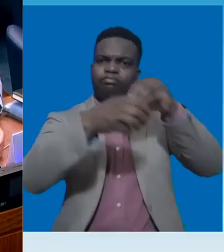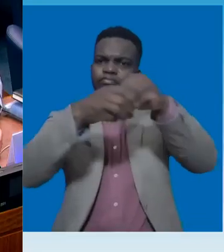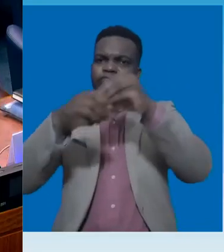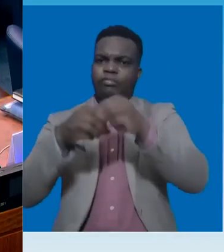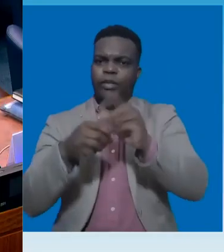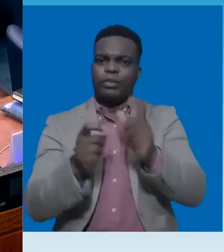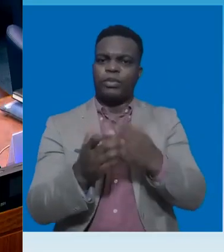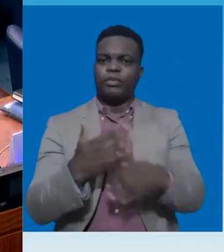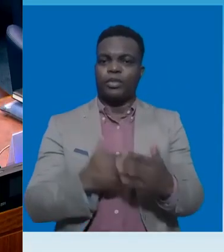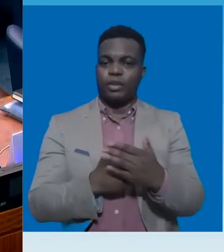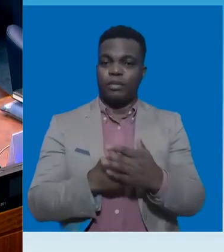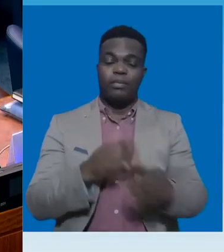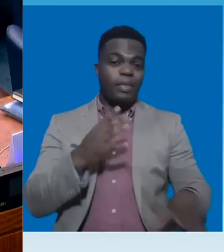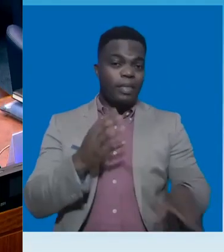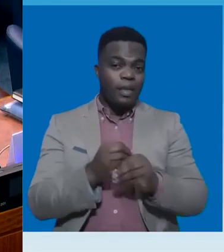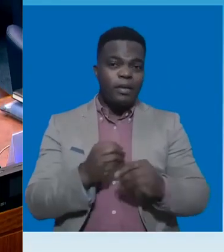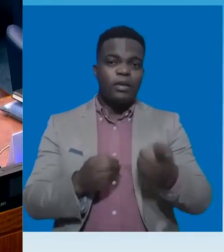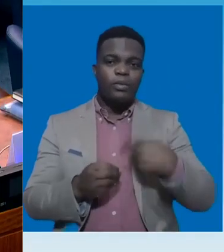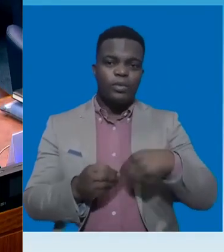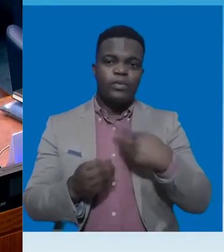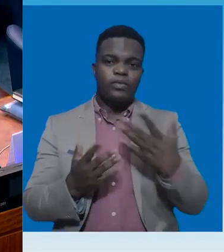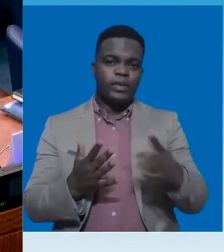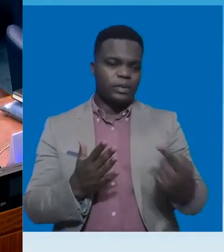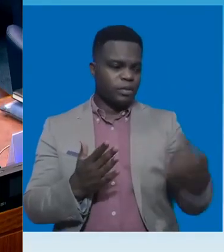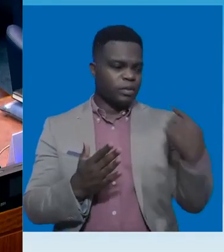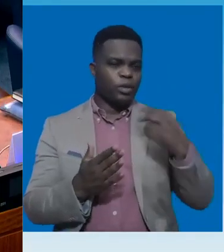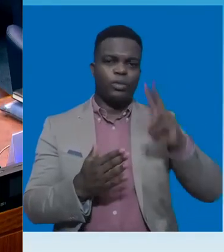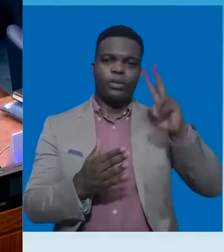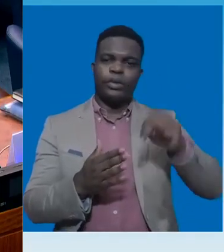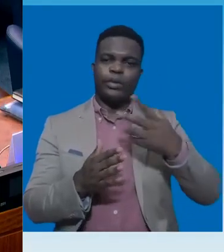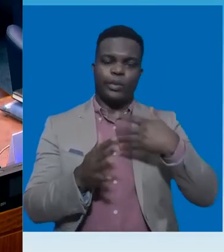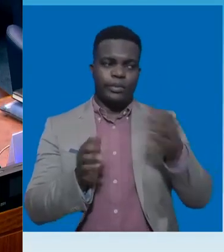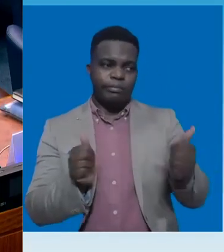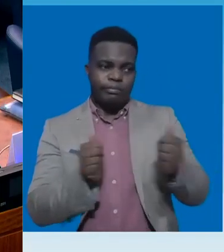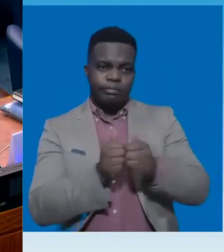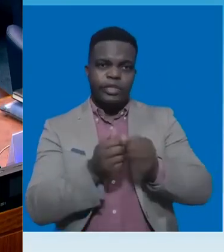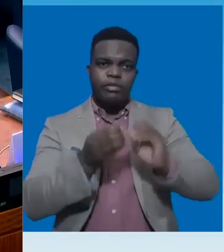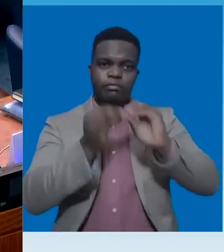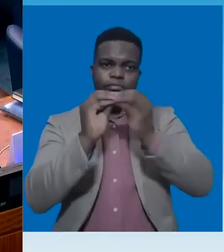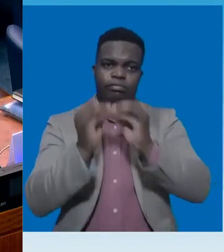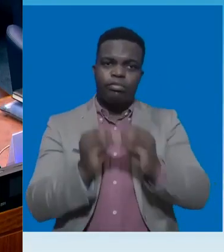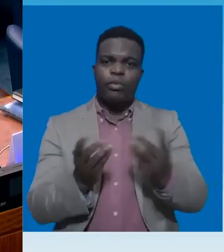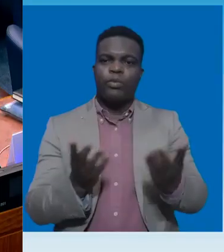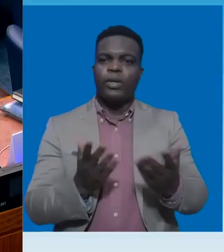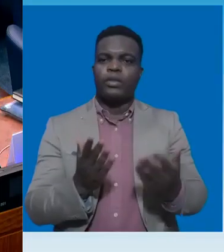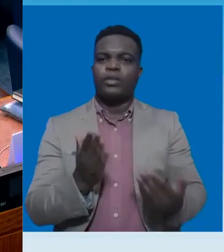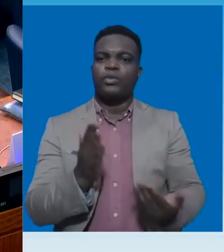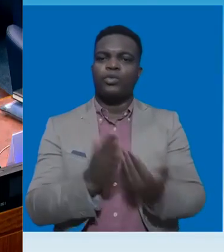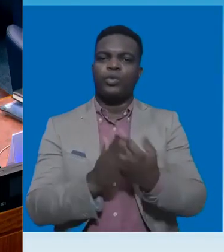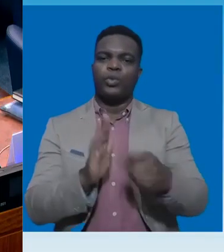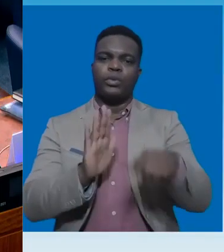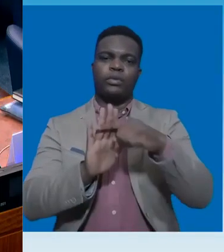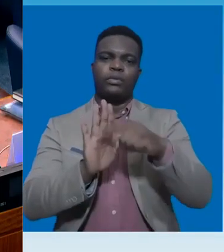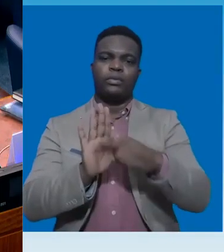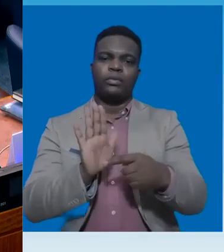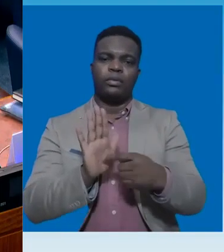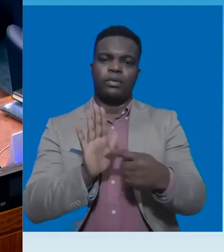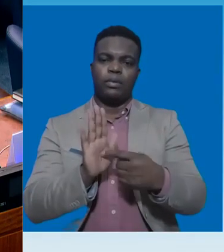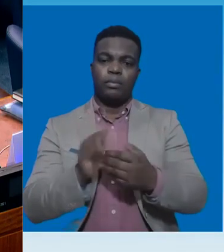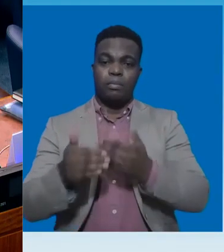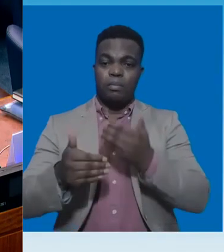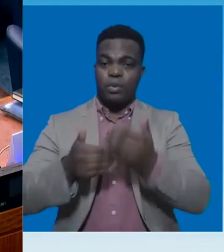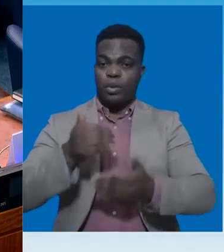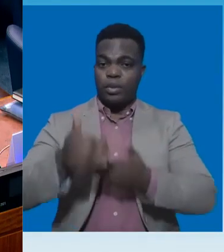UN agencies and the member states in this process. On behalf of 30 like-minded